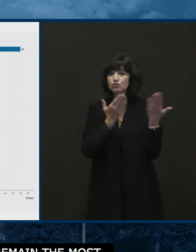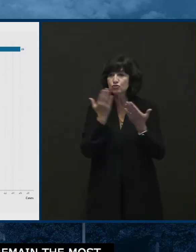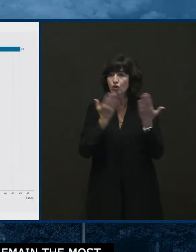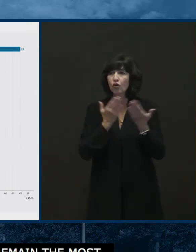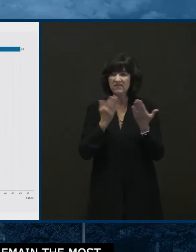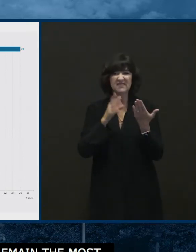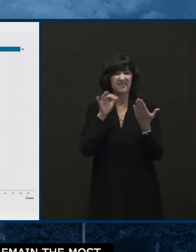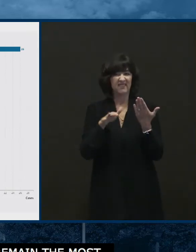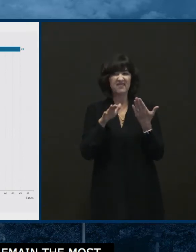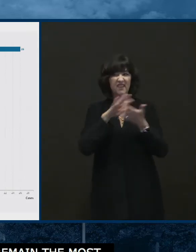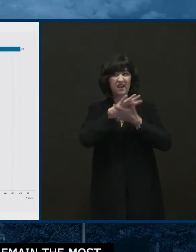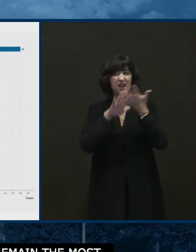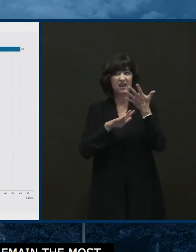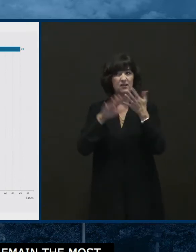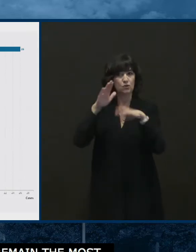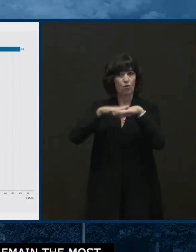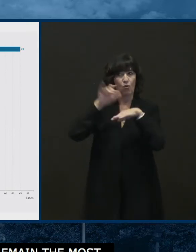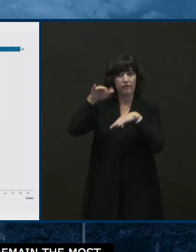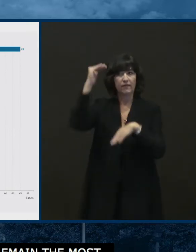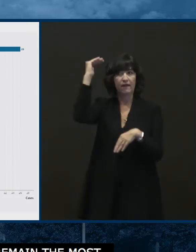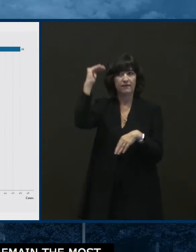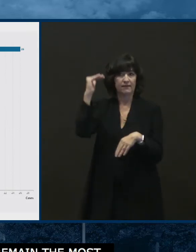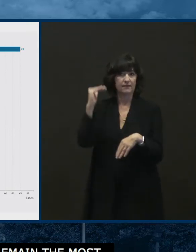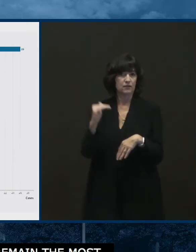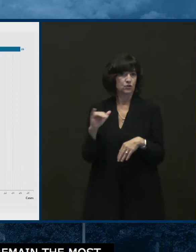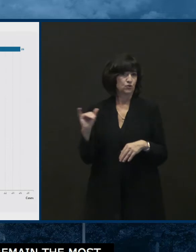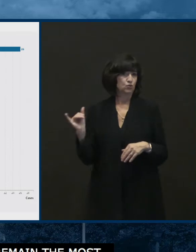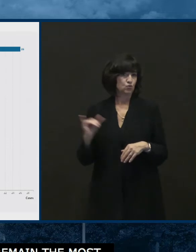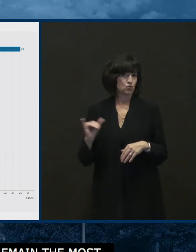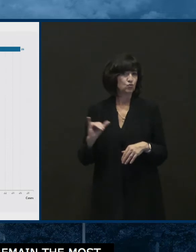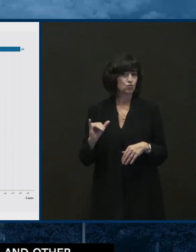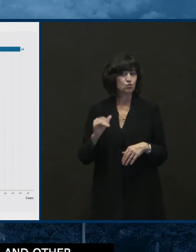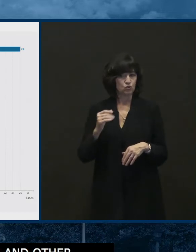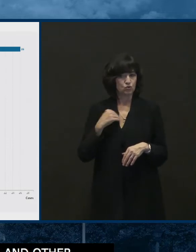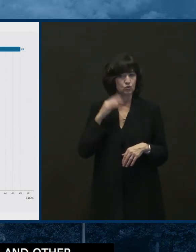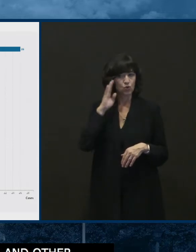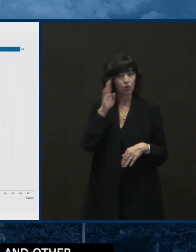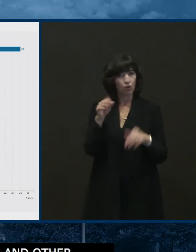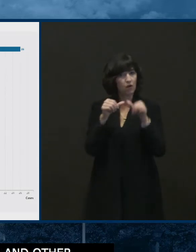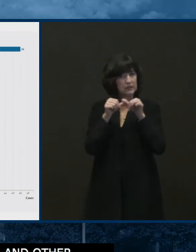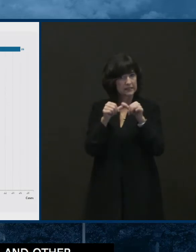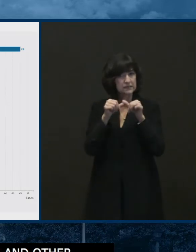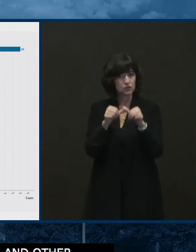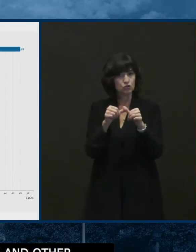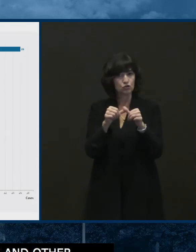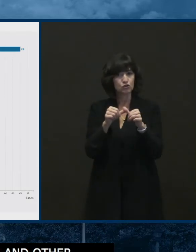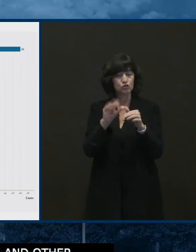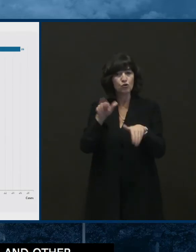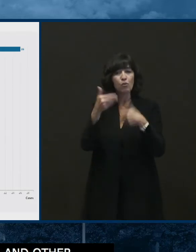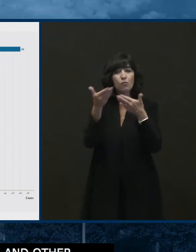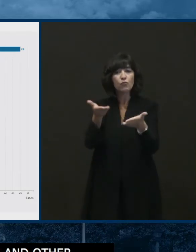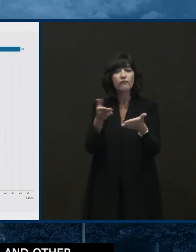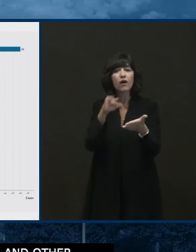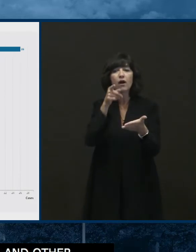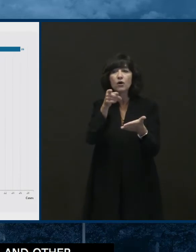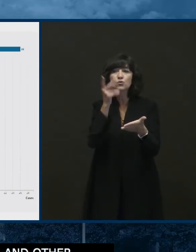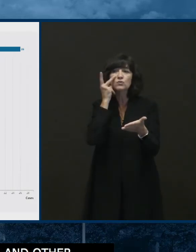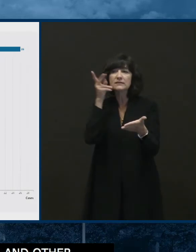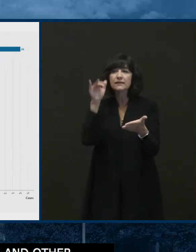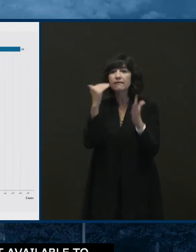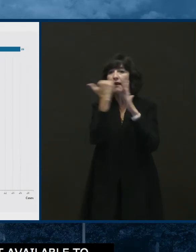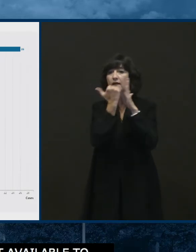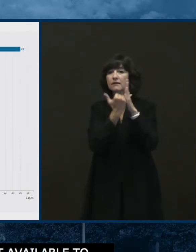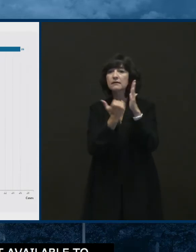there as well. So we'll keep making that available to you on a weekly basis so you can see kind of where people may have